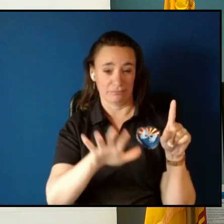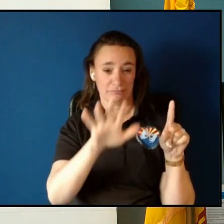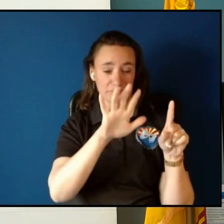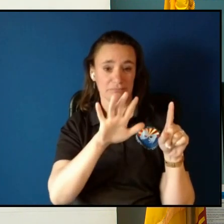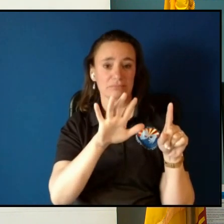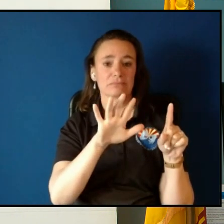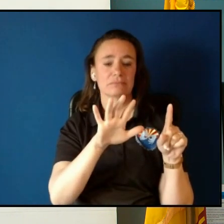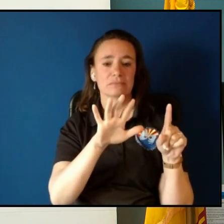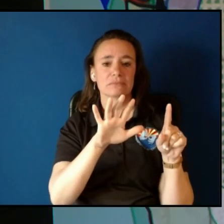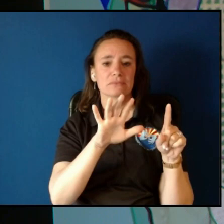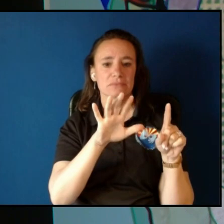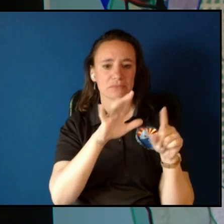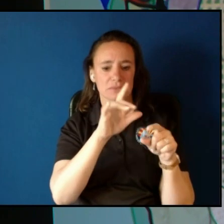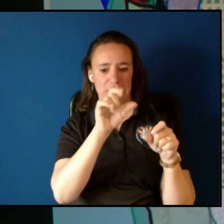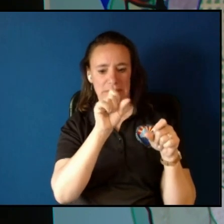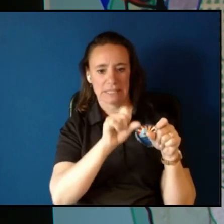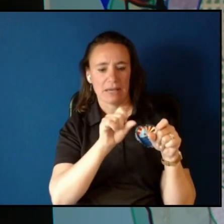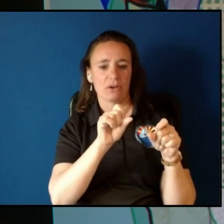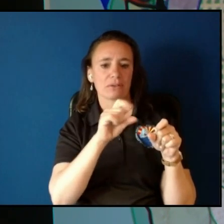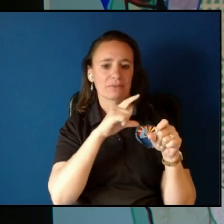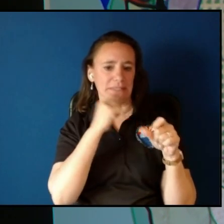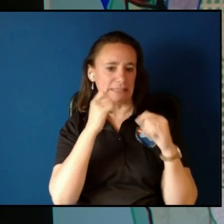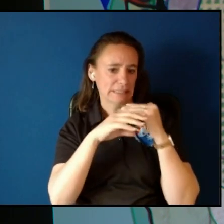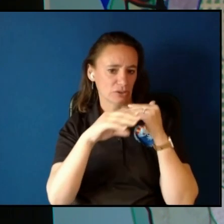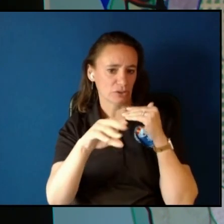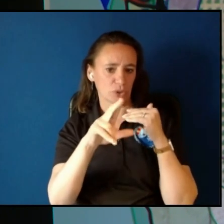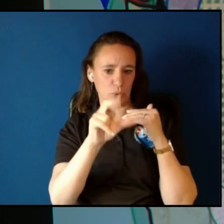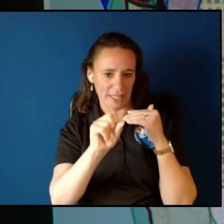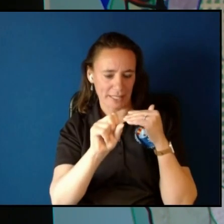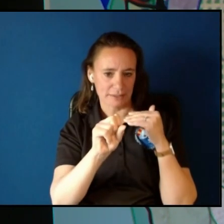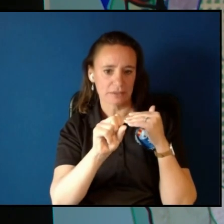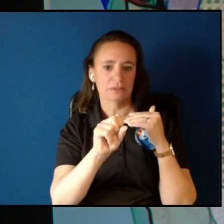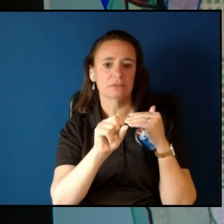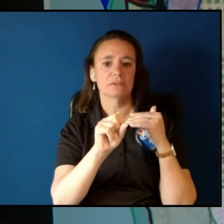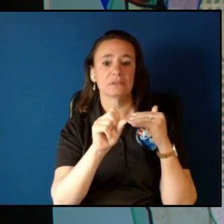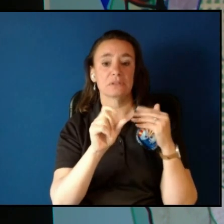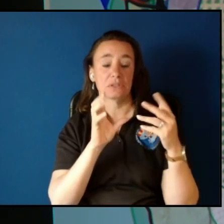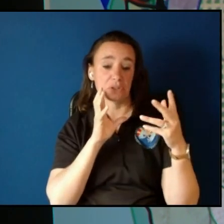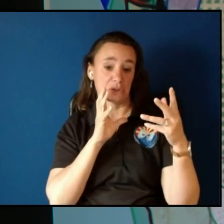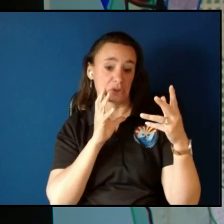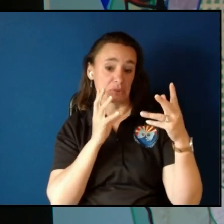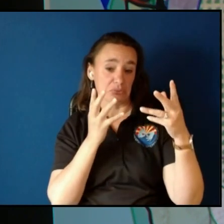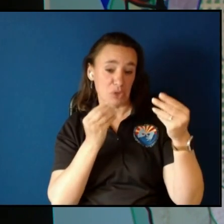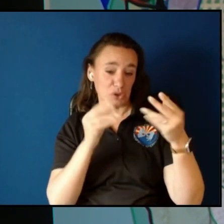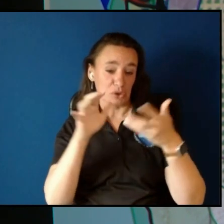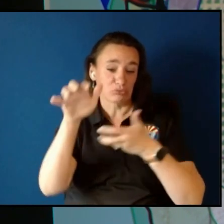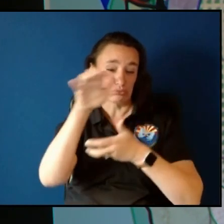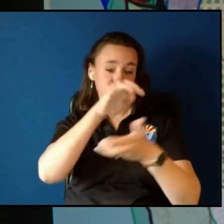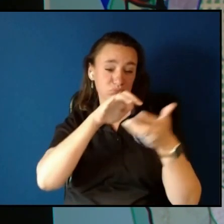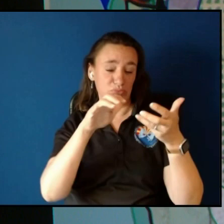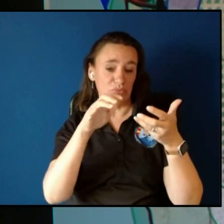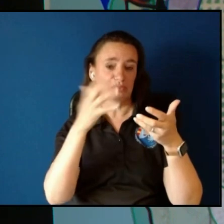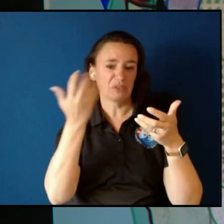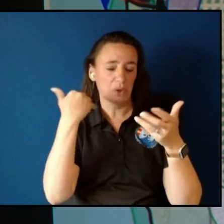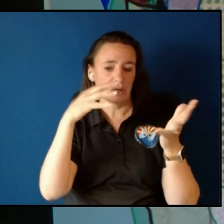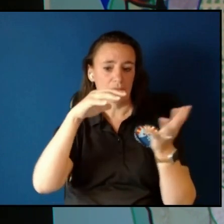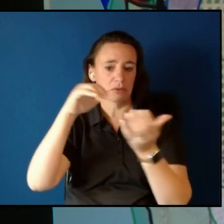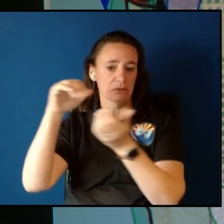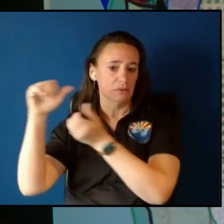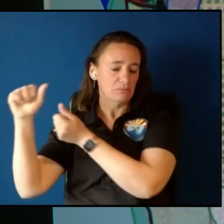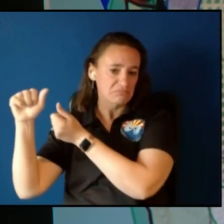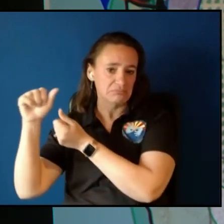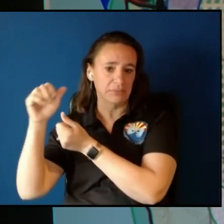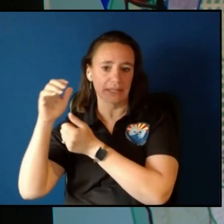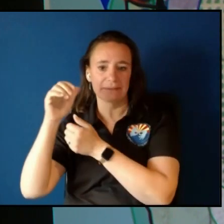deserts of the United States. All that moisture that we had over us the previous days and it moved out yesterday is now out over the